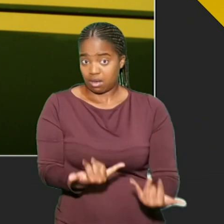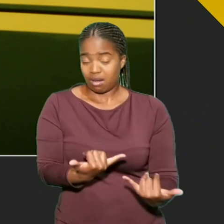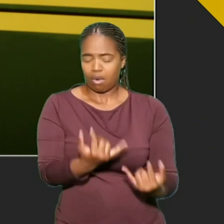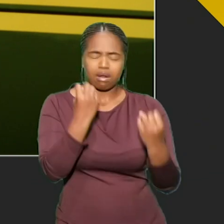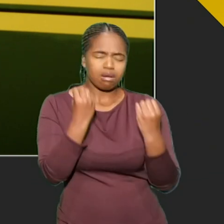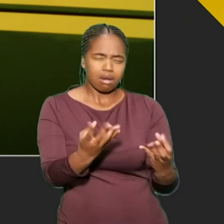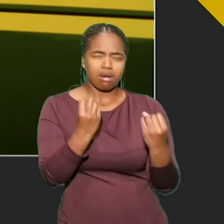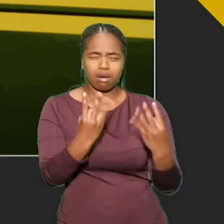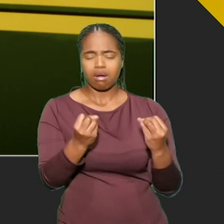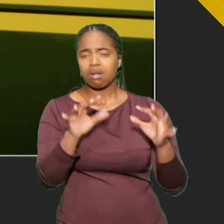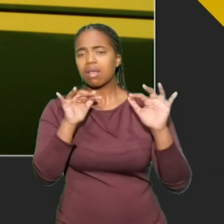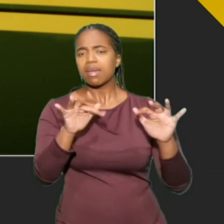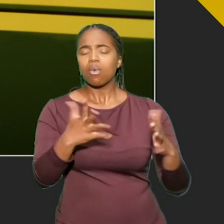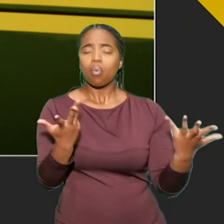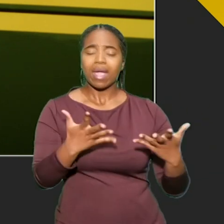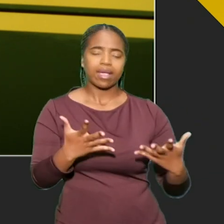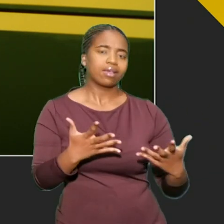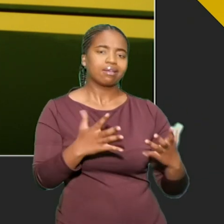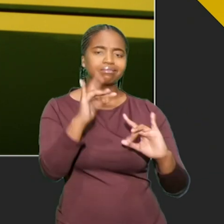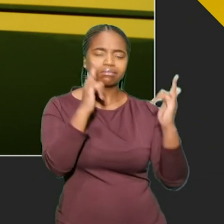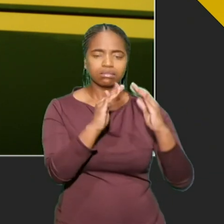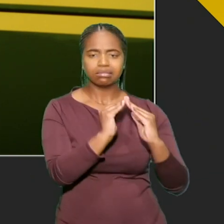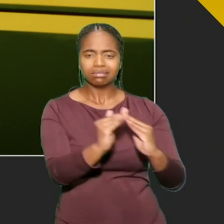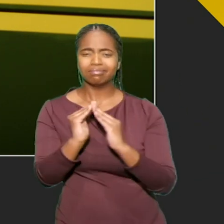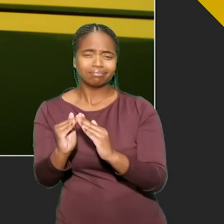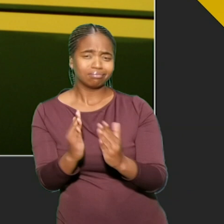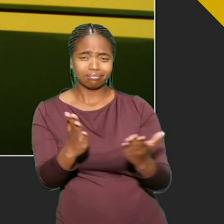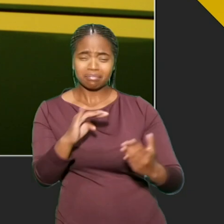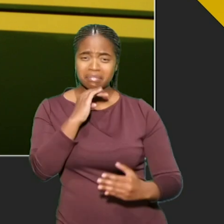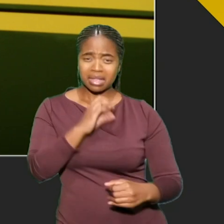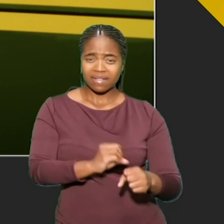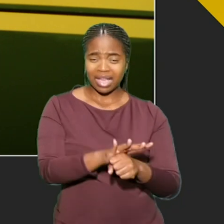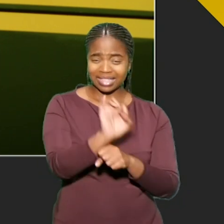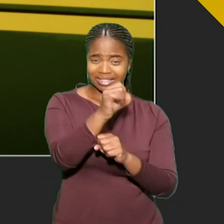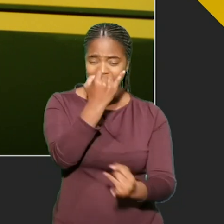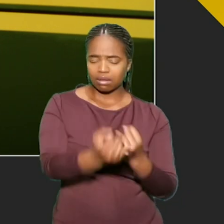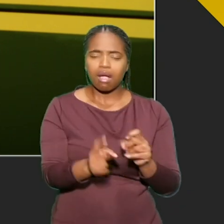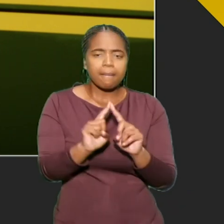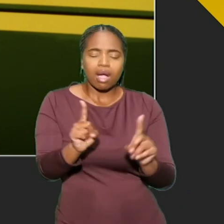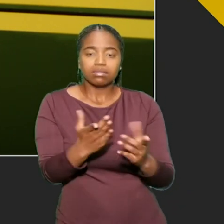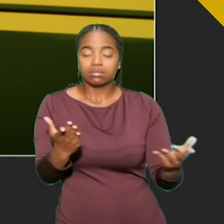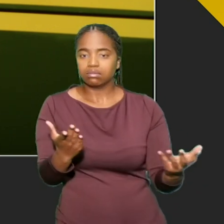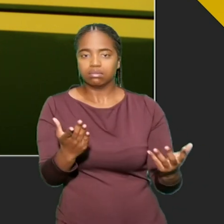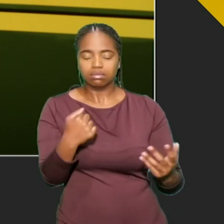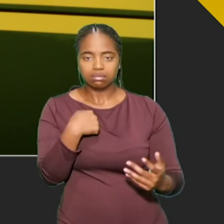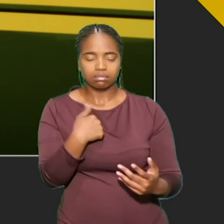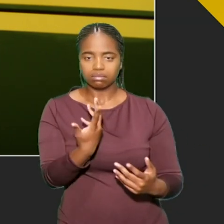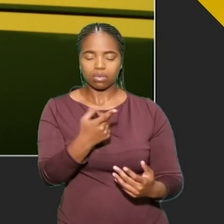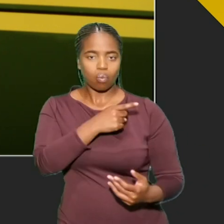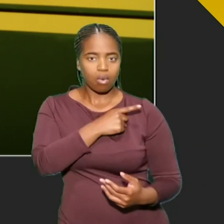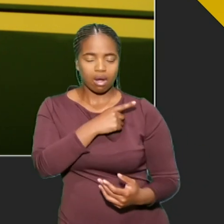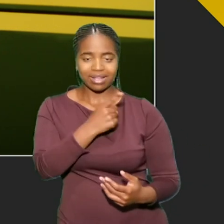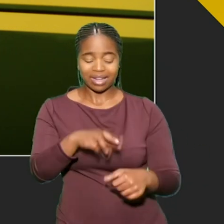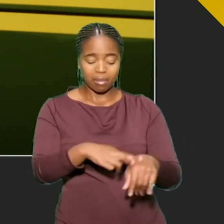are sitting in the townships or emakhaya are not just affected by mistake, but rather they're affected by the legacy, which